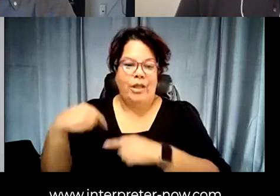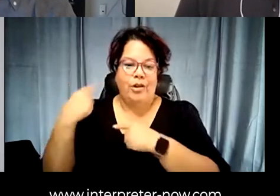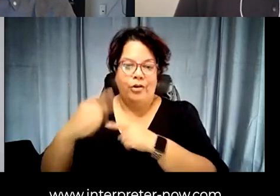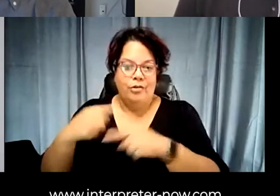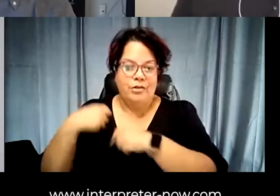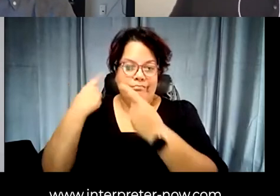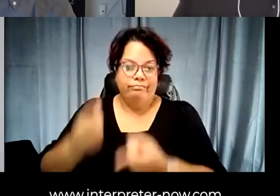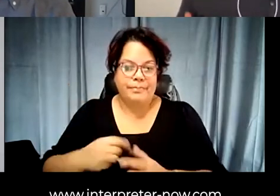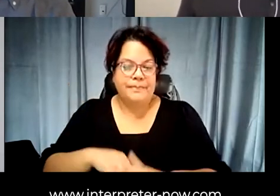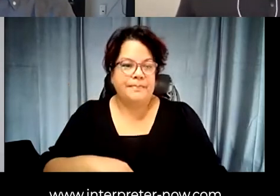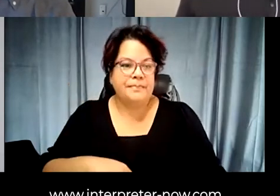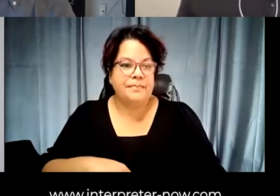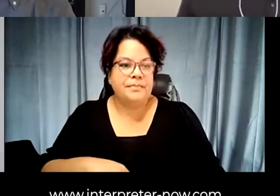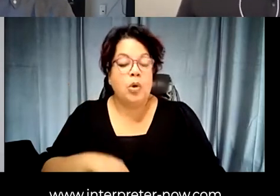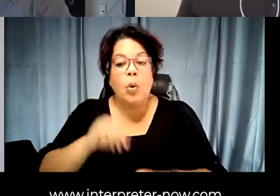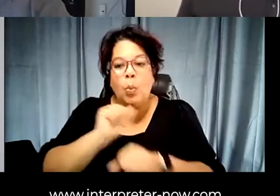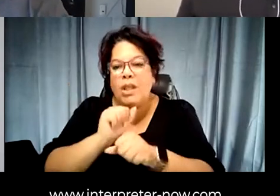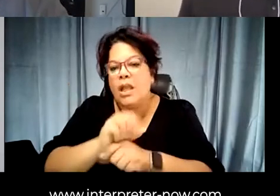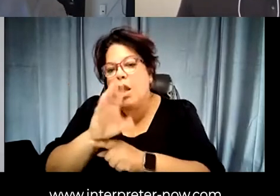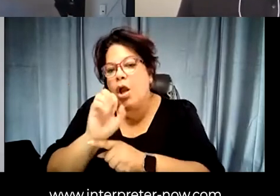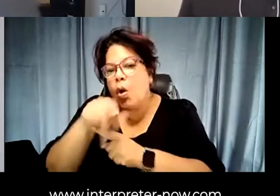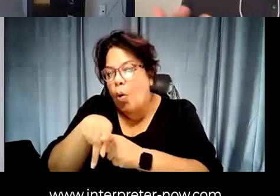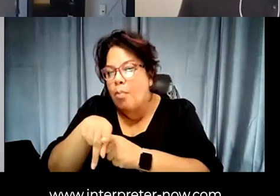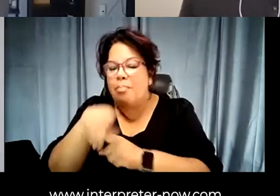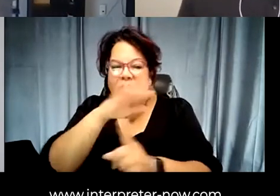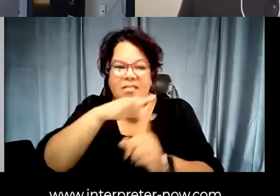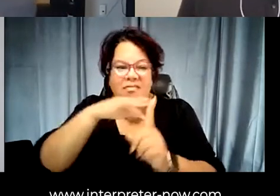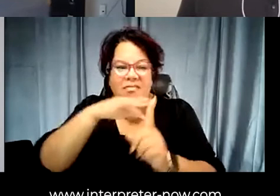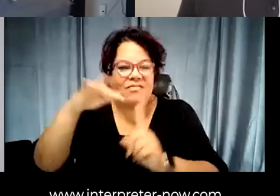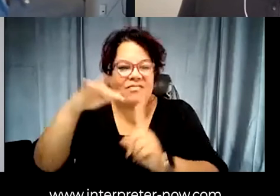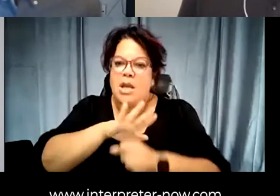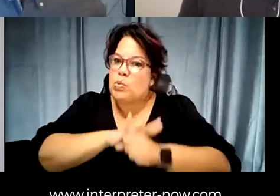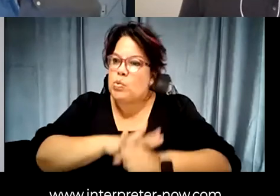corporate, working in a corporate environment, high pressure